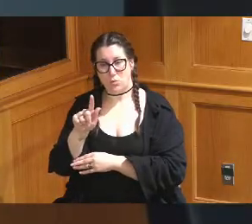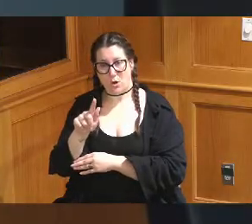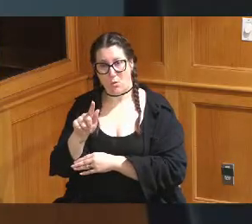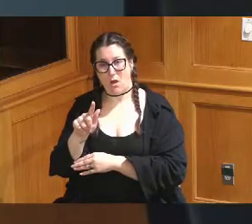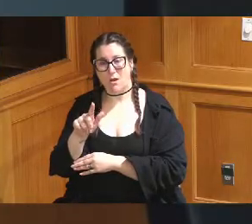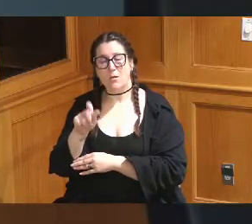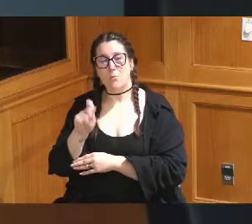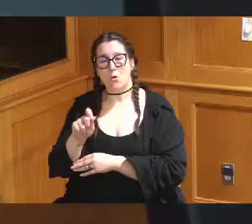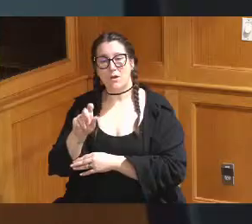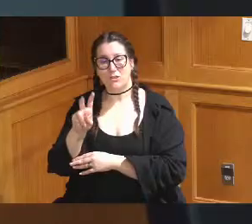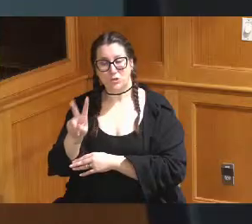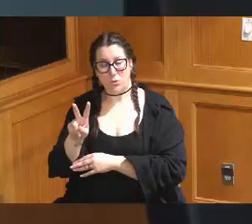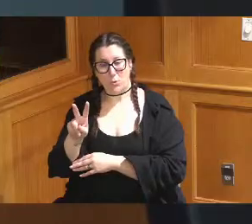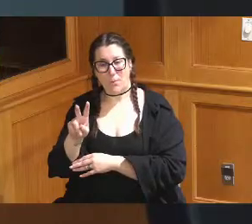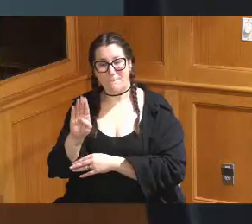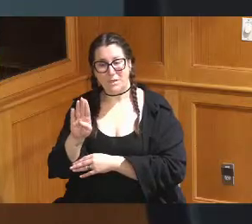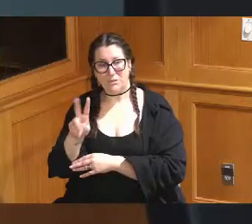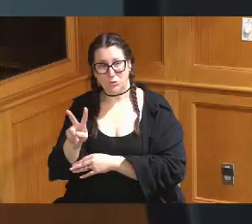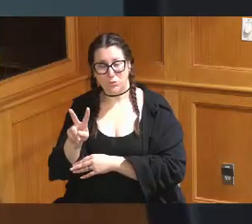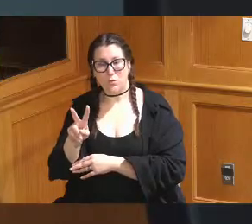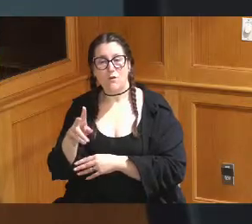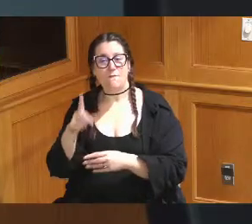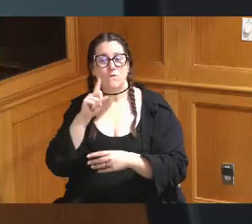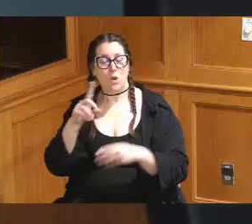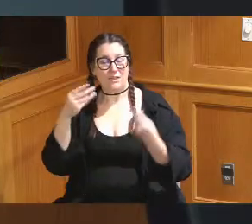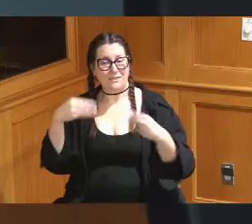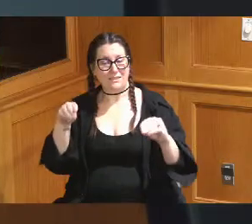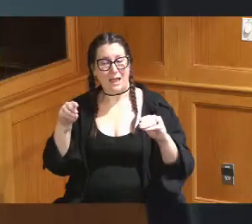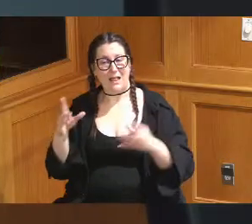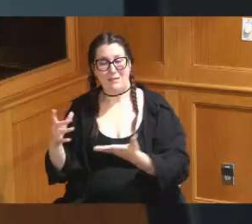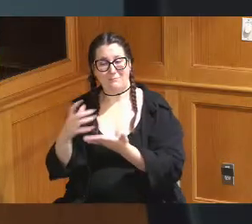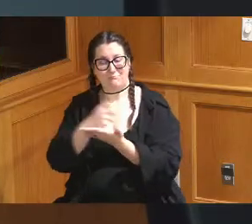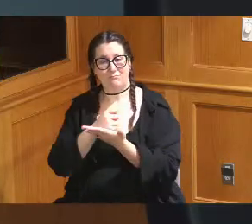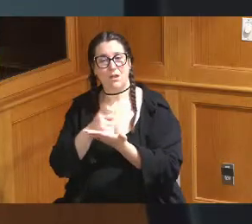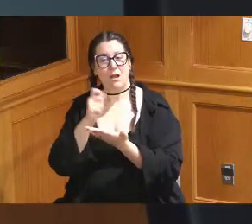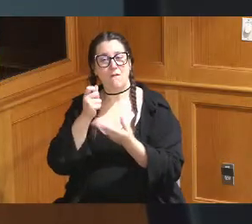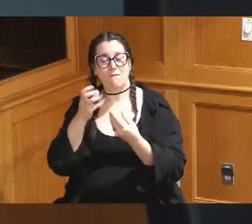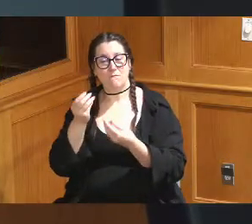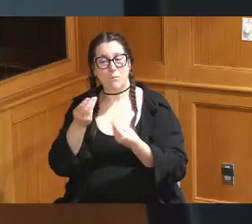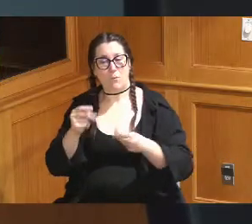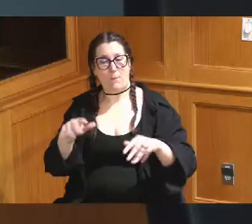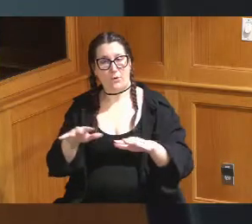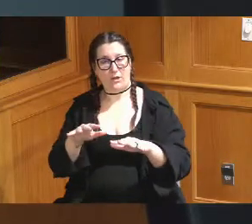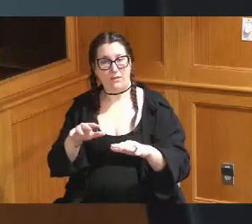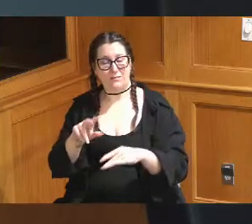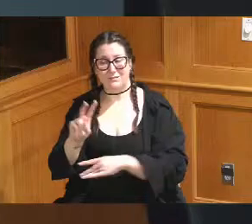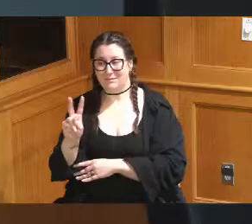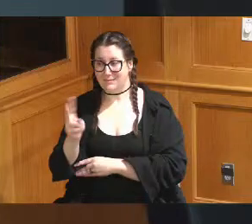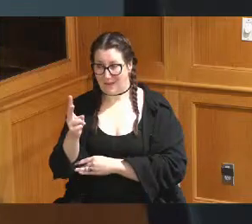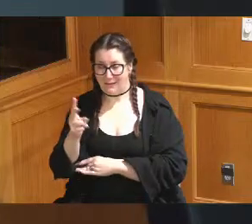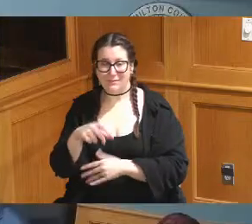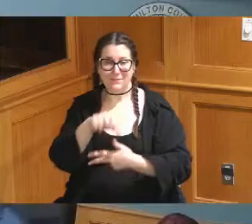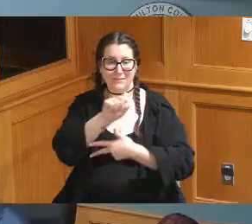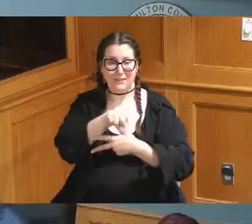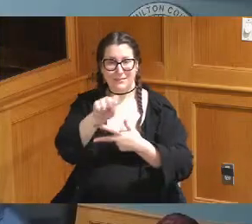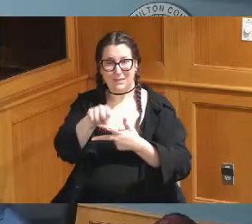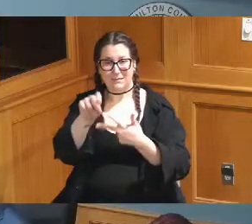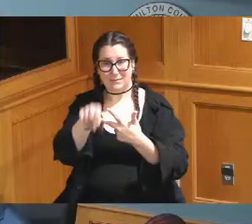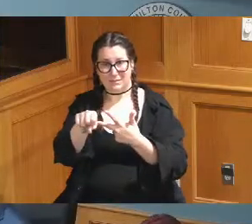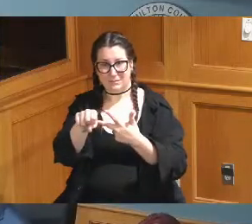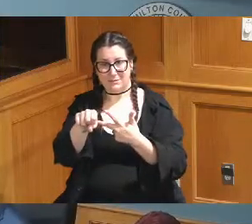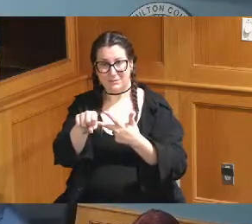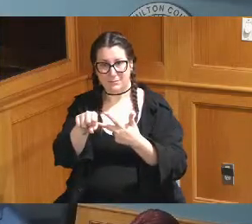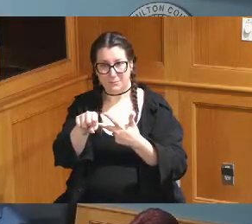121.22G2 to discuss the sale or acquisition of property. Second. Commissioner Dreehouse? Yes. Commissioner Summer-Dumas? Yes. Commissioner